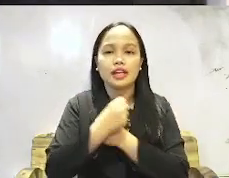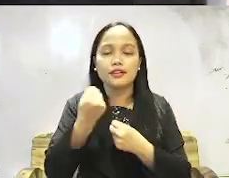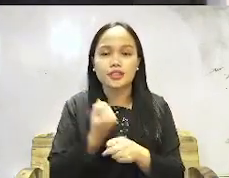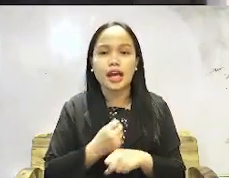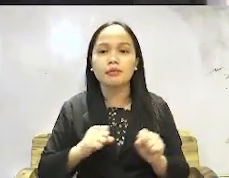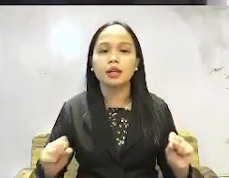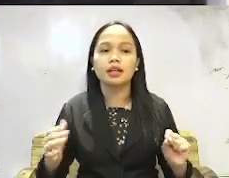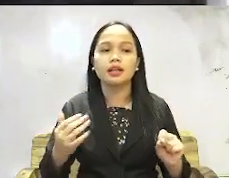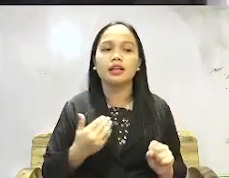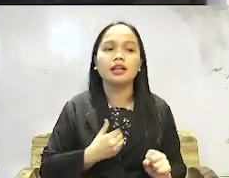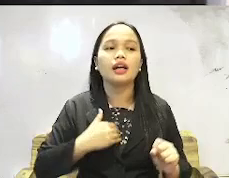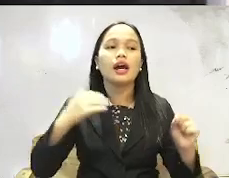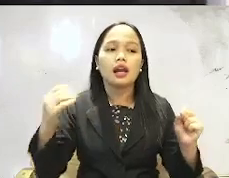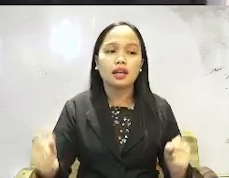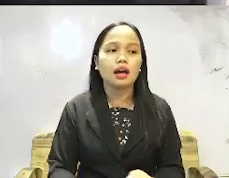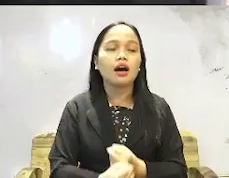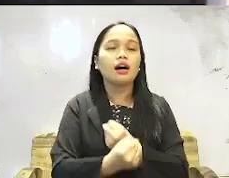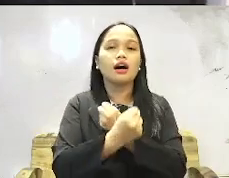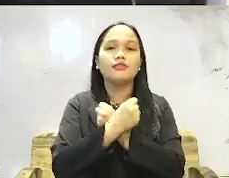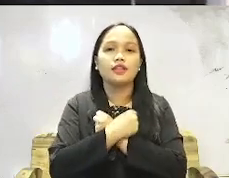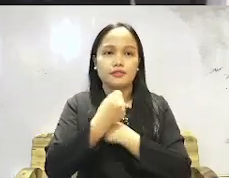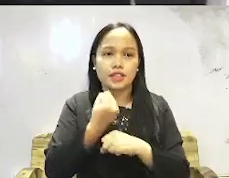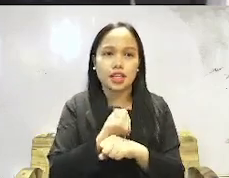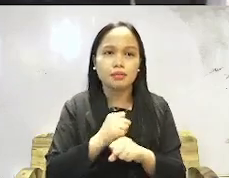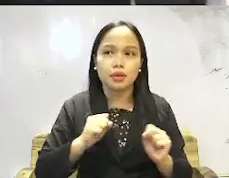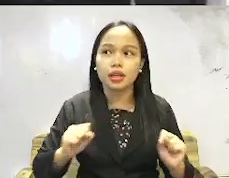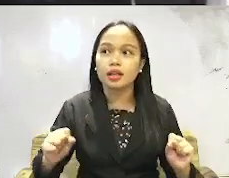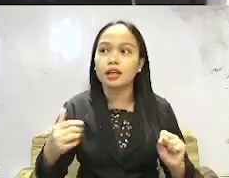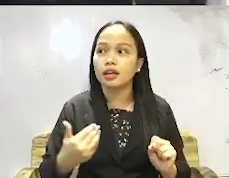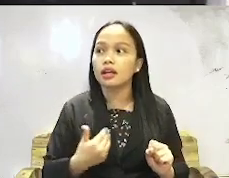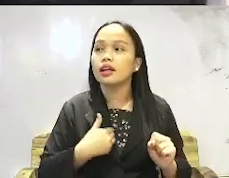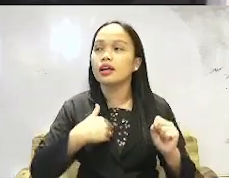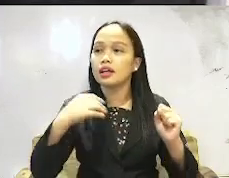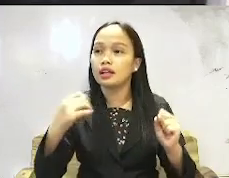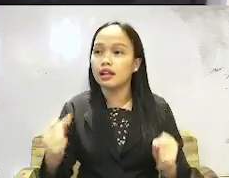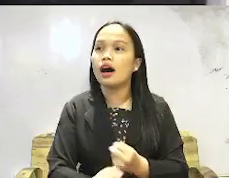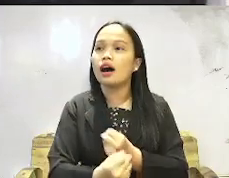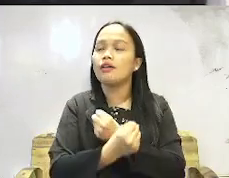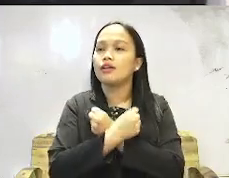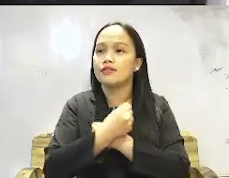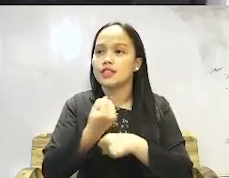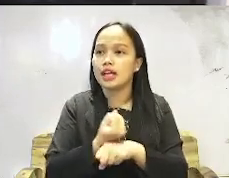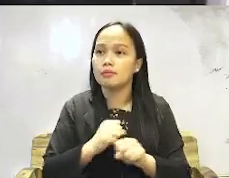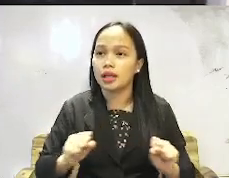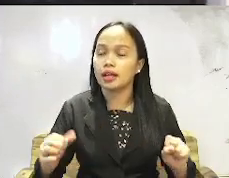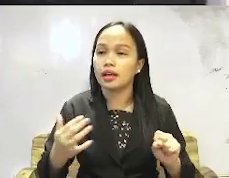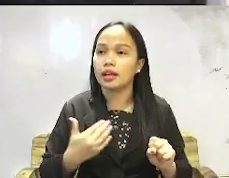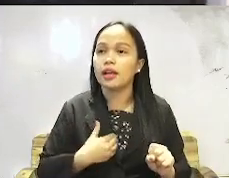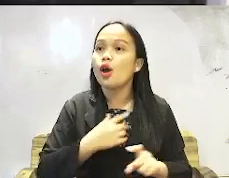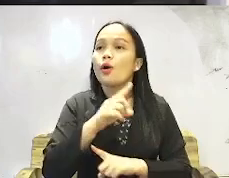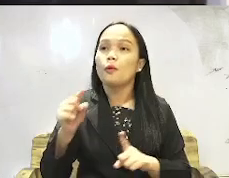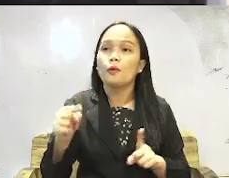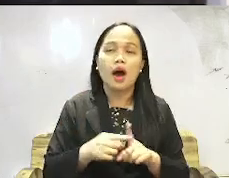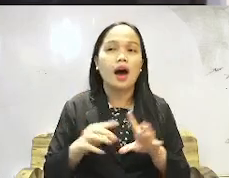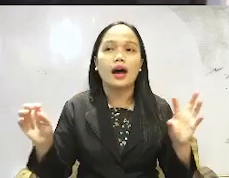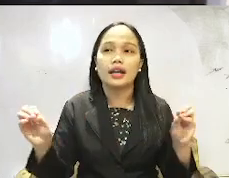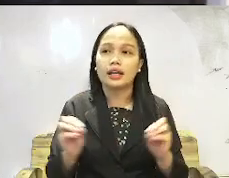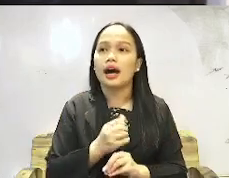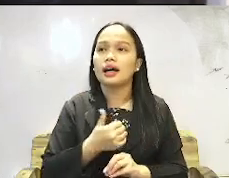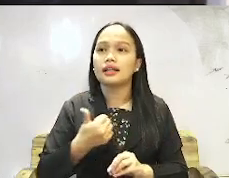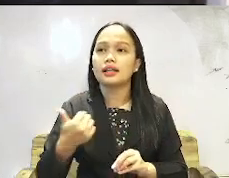love lifted me. Love lifted me, love lifted me.